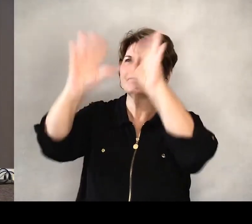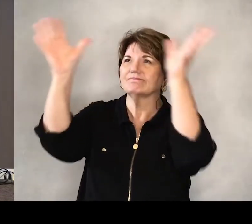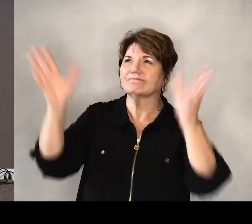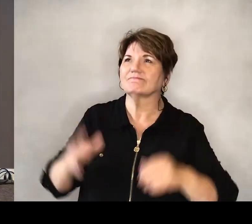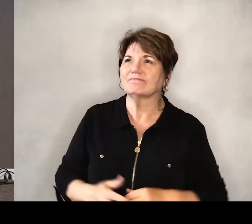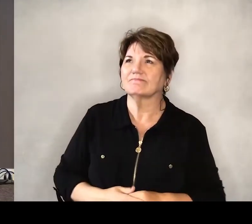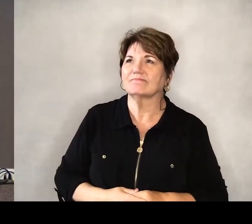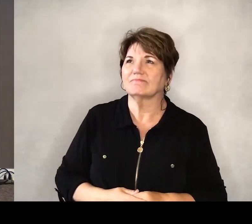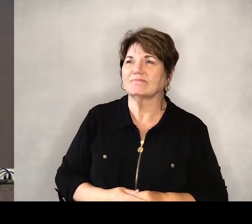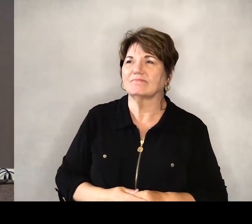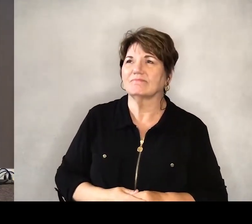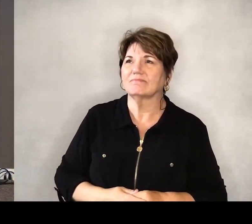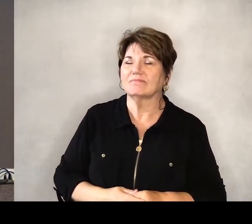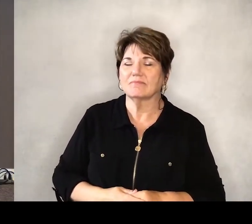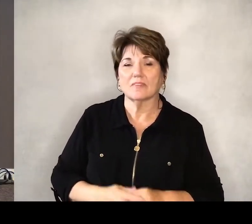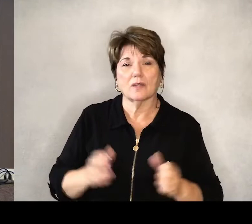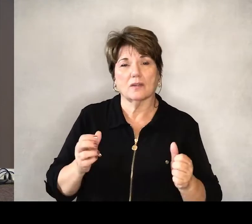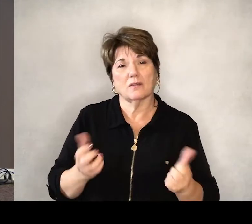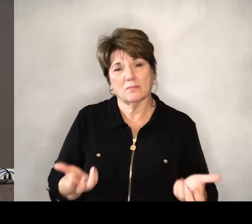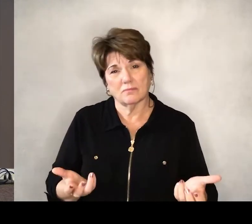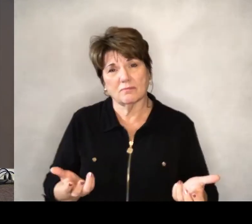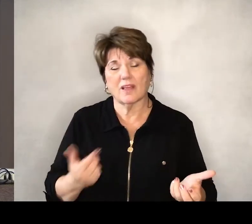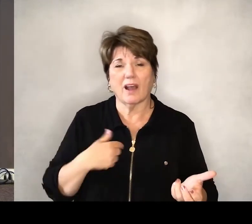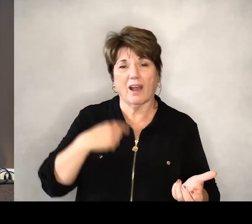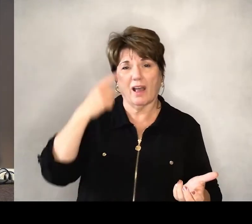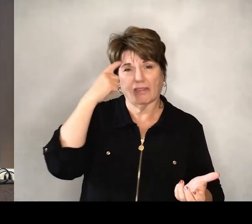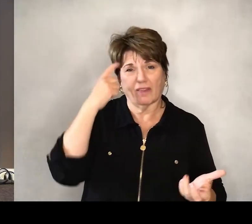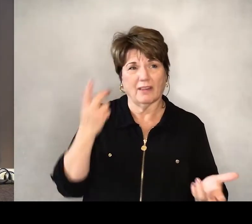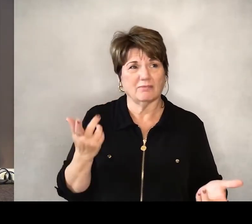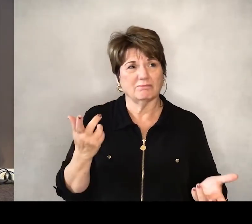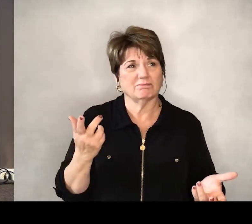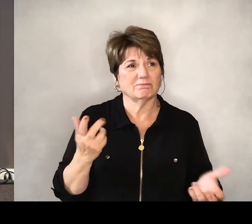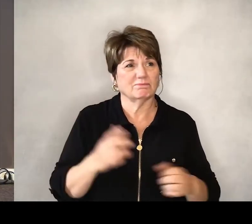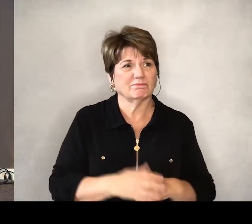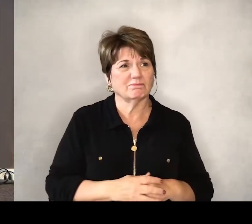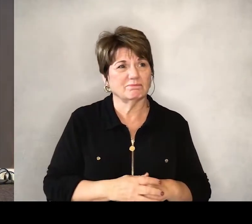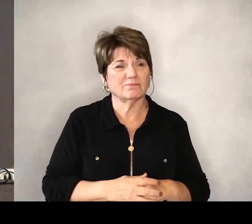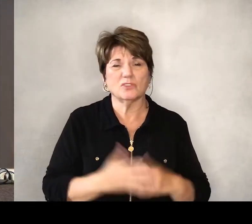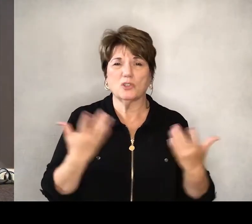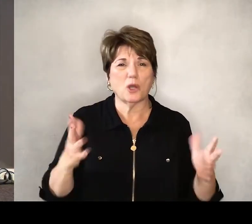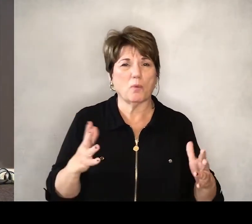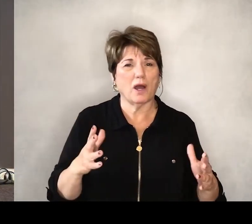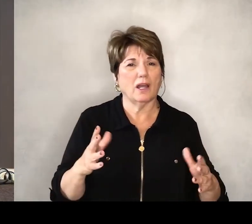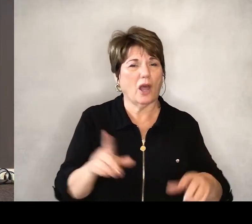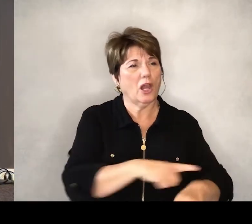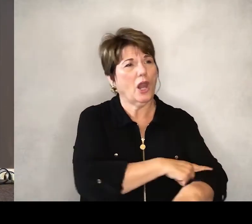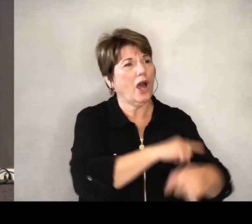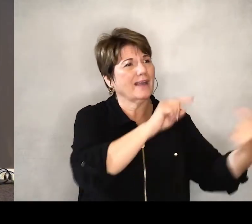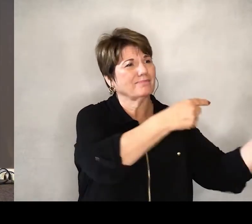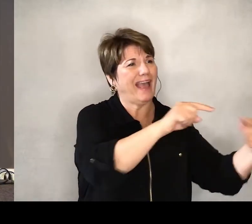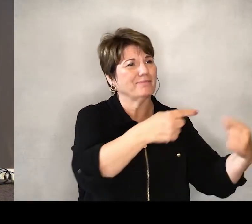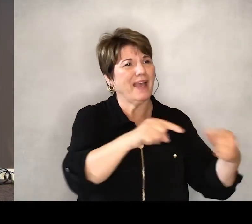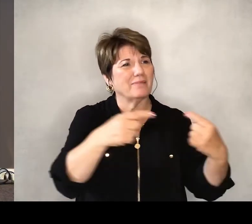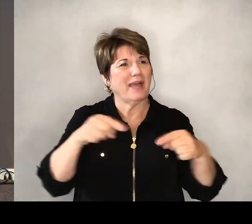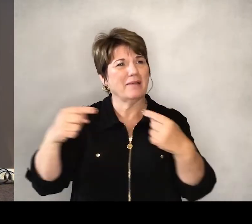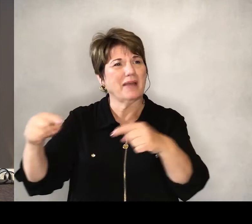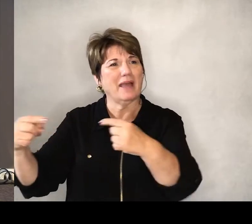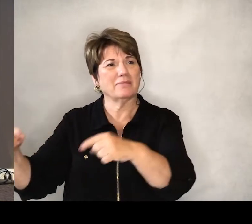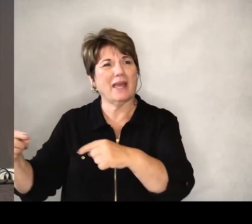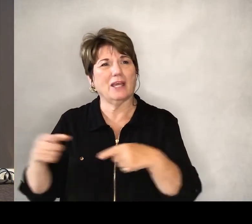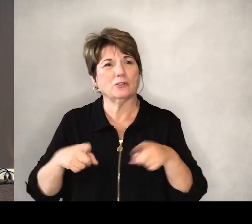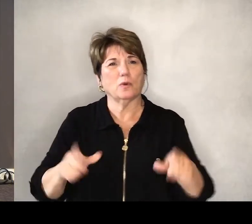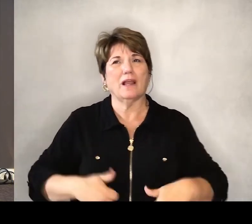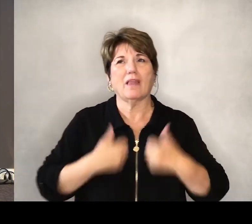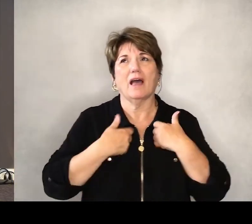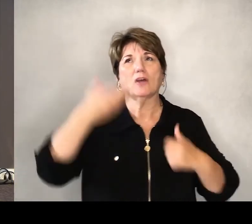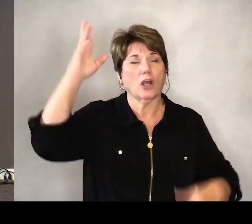Without that piece, I think it just looks like a big, long, painful journey where there's a big God in heaven who's kind of looking down going